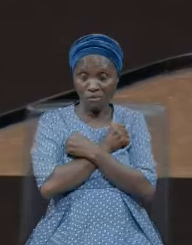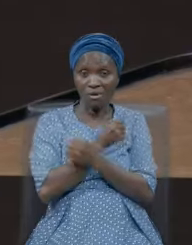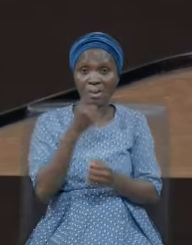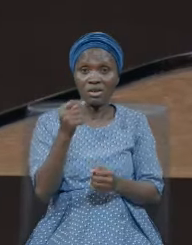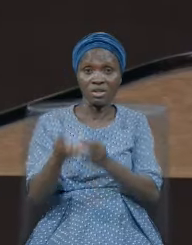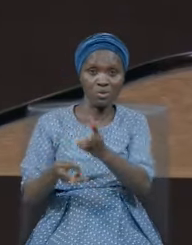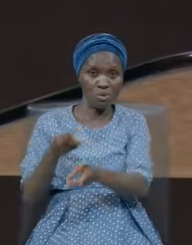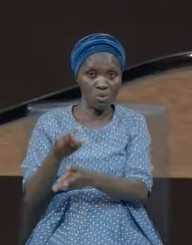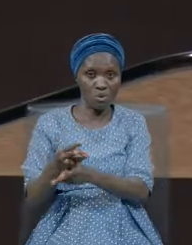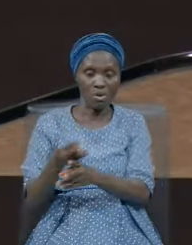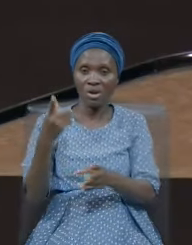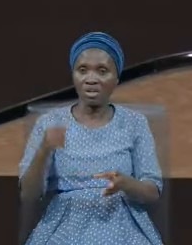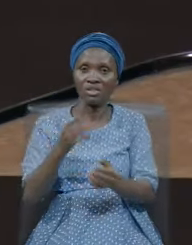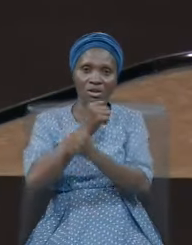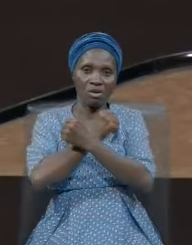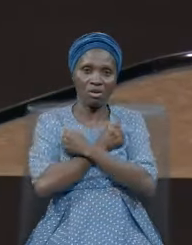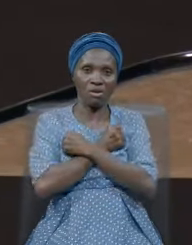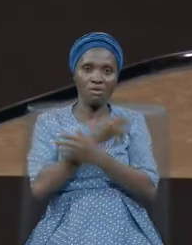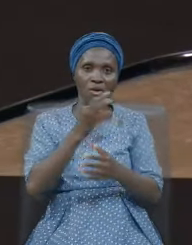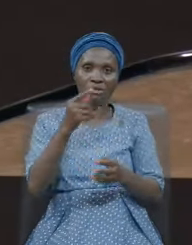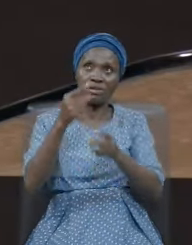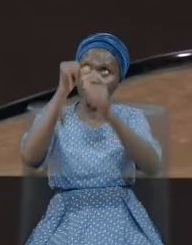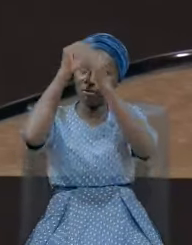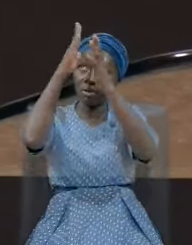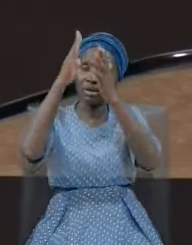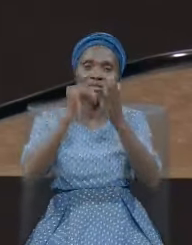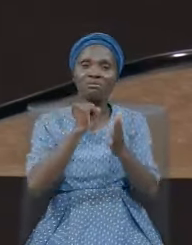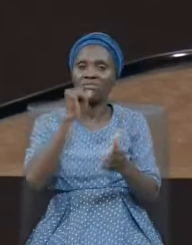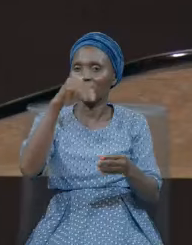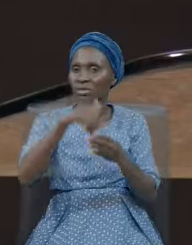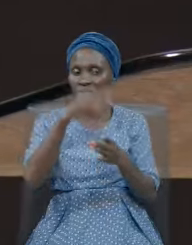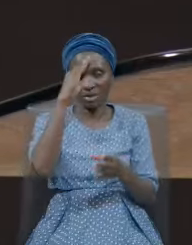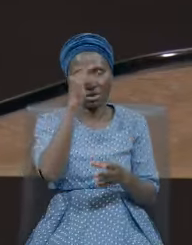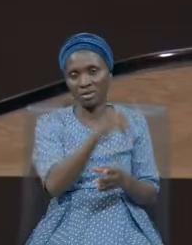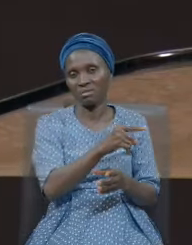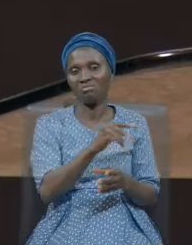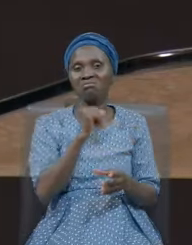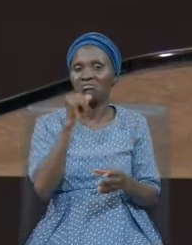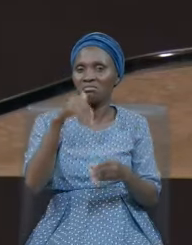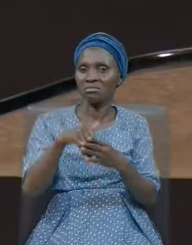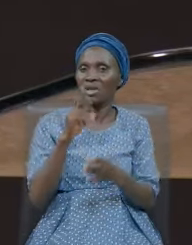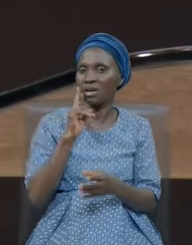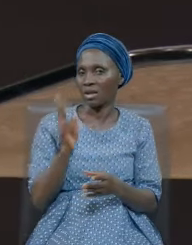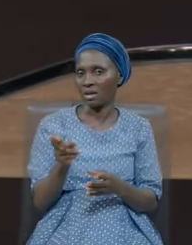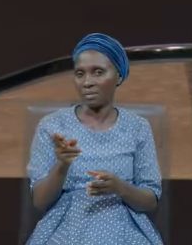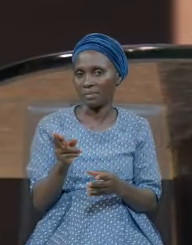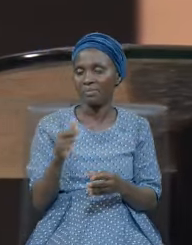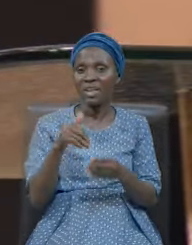Father is not in him. It's not in her. In